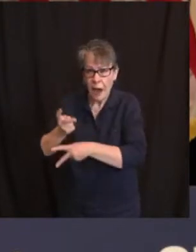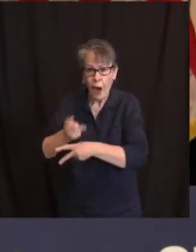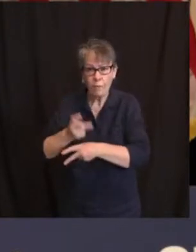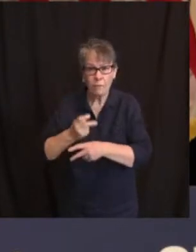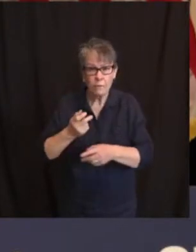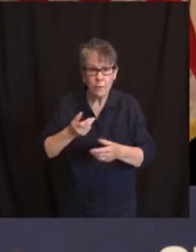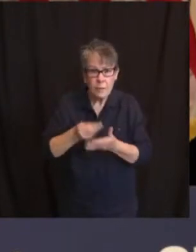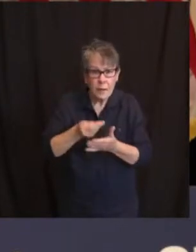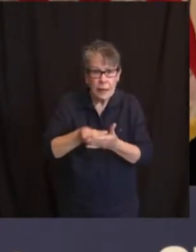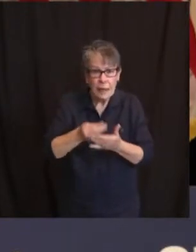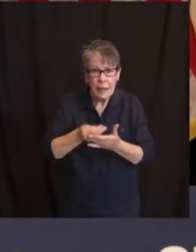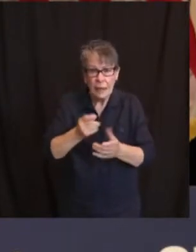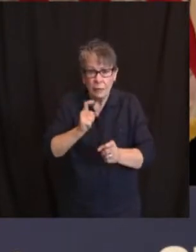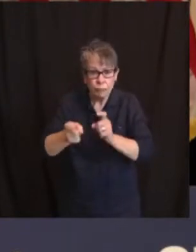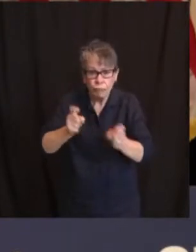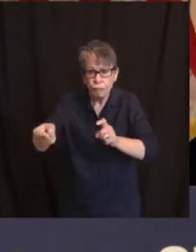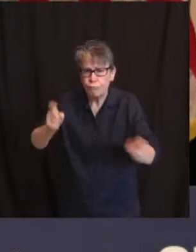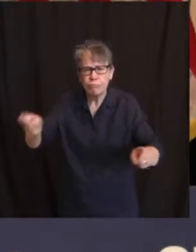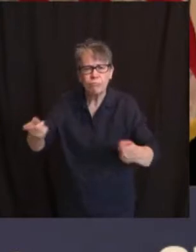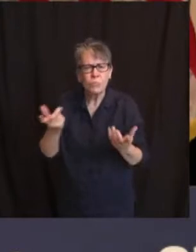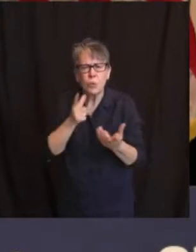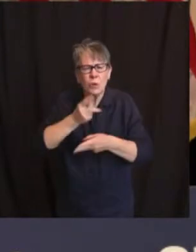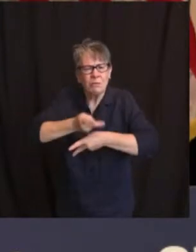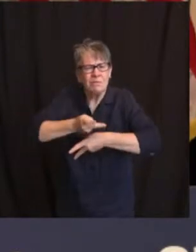for the current fiscal year?